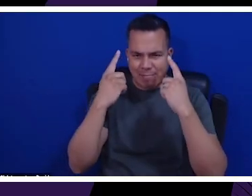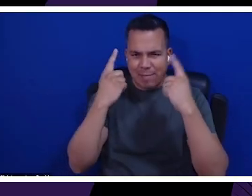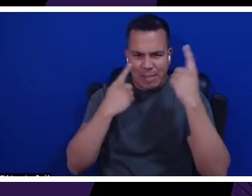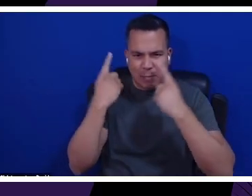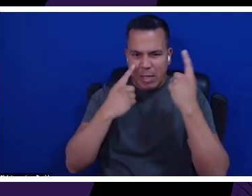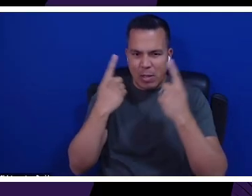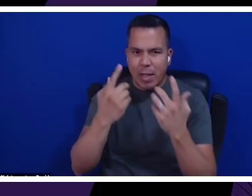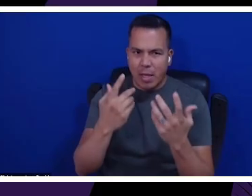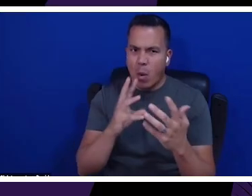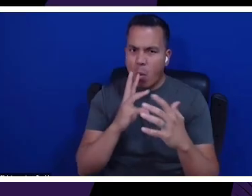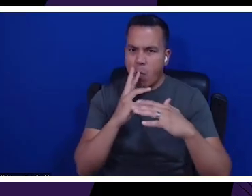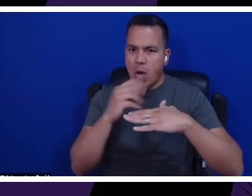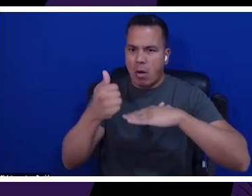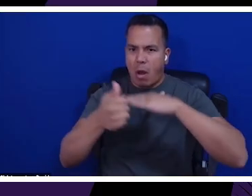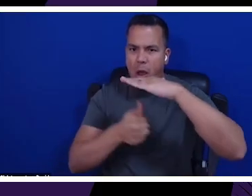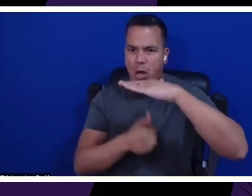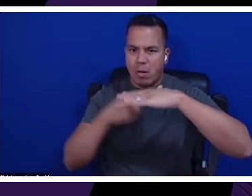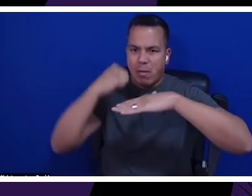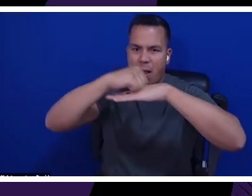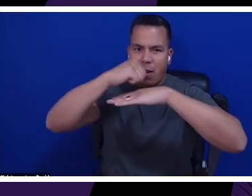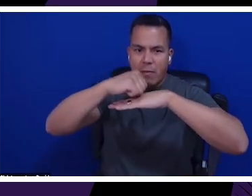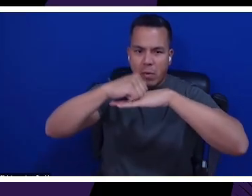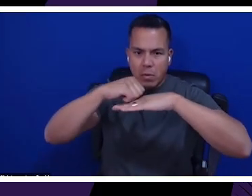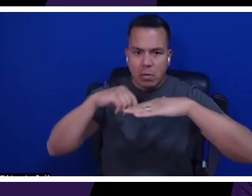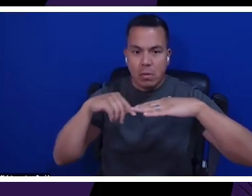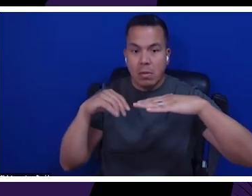in an attempt to restore our coexistence with water.